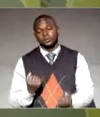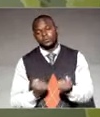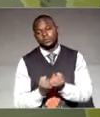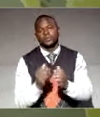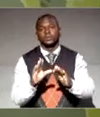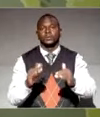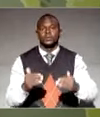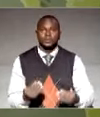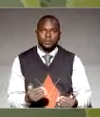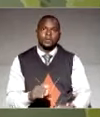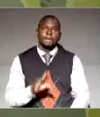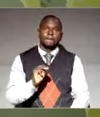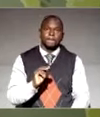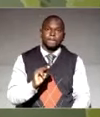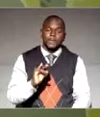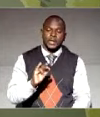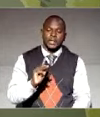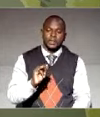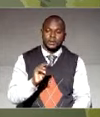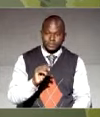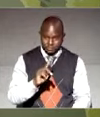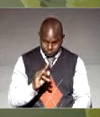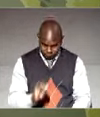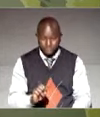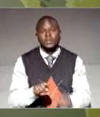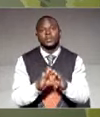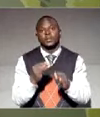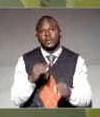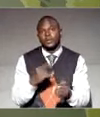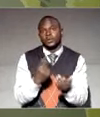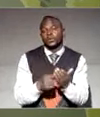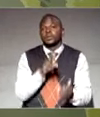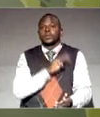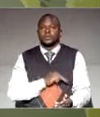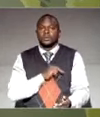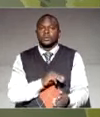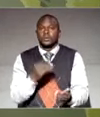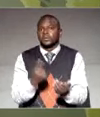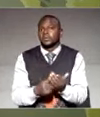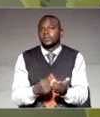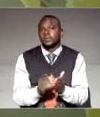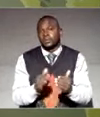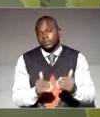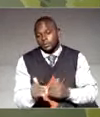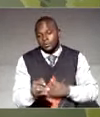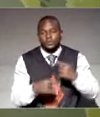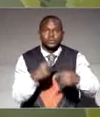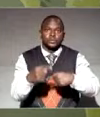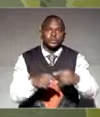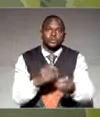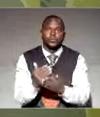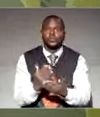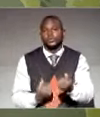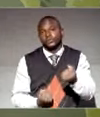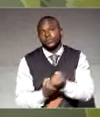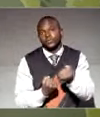According to Regina McKenzie, Director of Economic Growth USAID Mission in Uganda, this is no longer sustainable due to donor